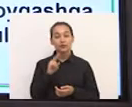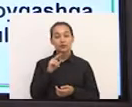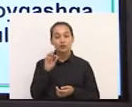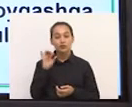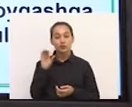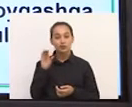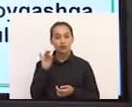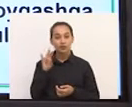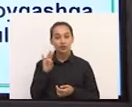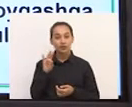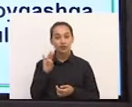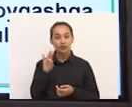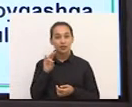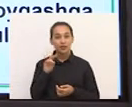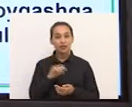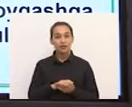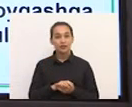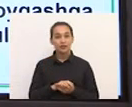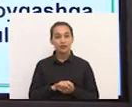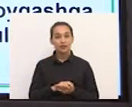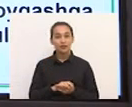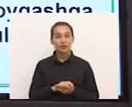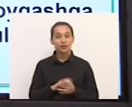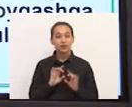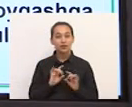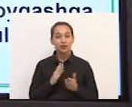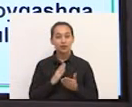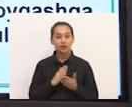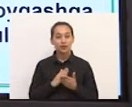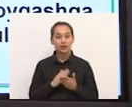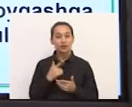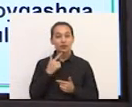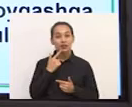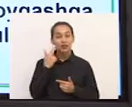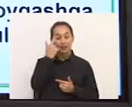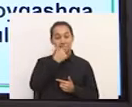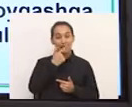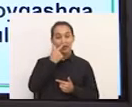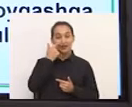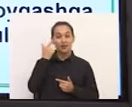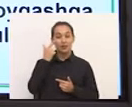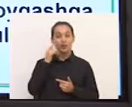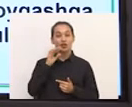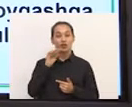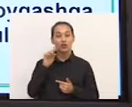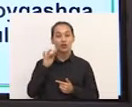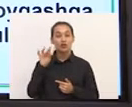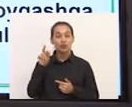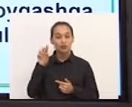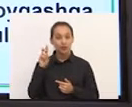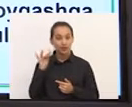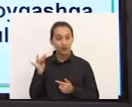Dostondagi timsollar tasnifi. Demak, biz qahramonlarni ijobiy qahramonlar va salbiy